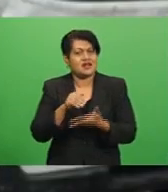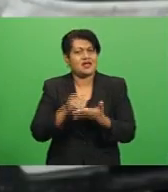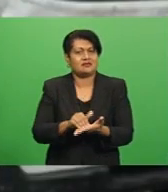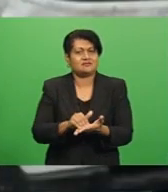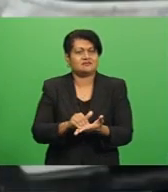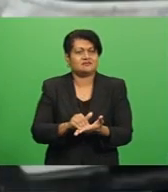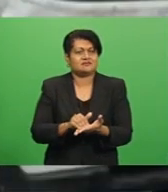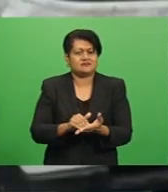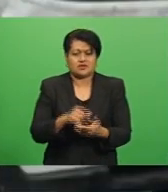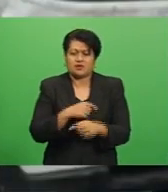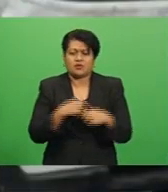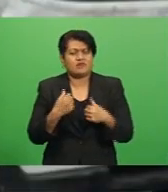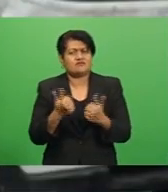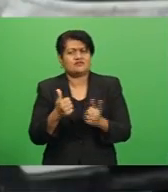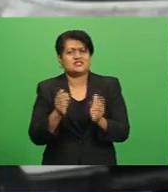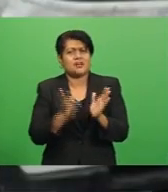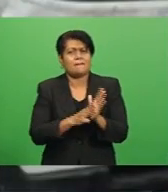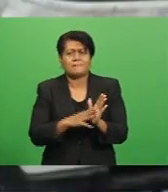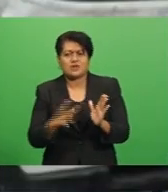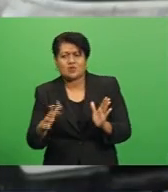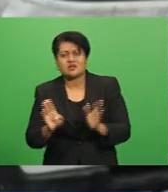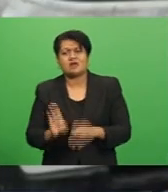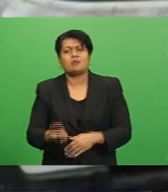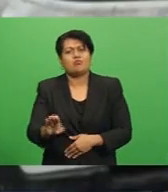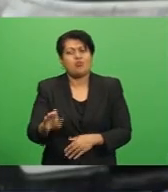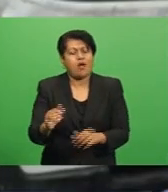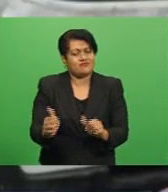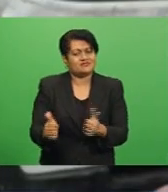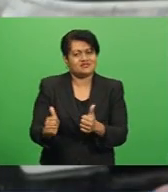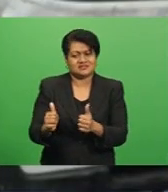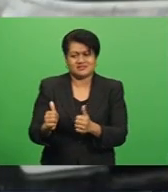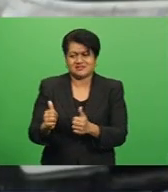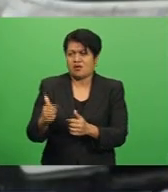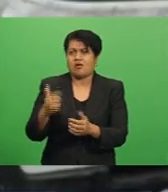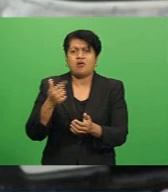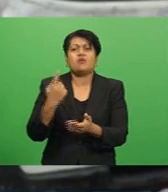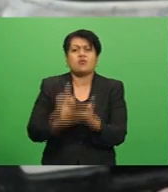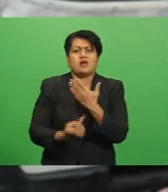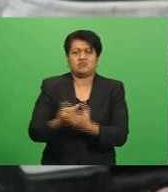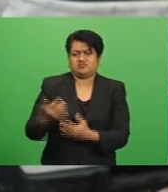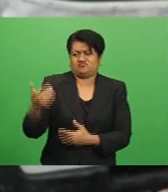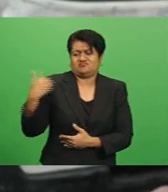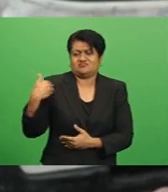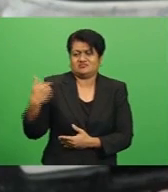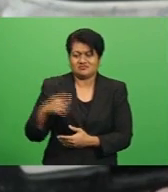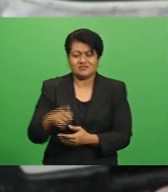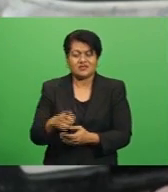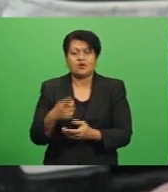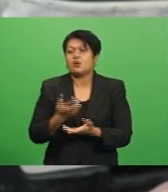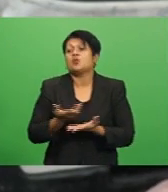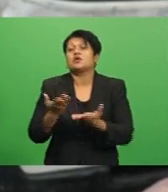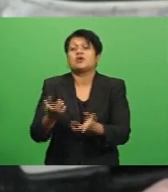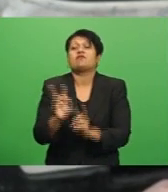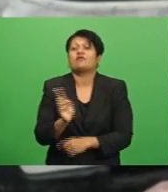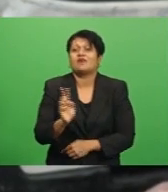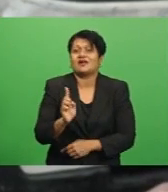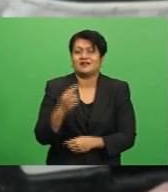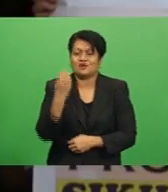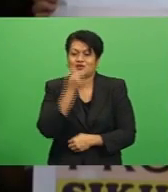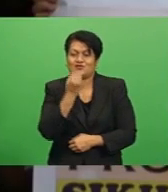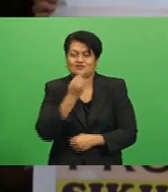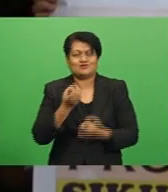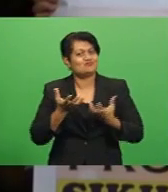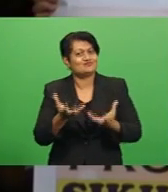Basically covering Matwata and Bua area, badly affected by cyclone. We will be giving cooked food, and